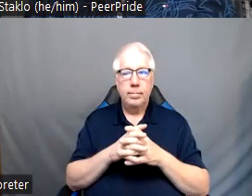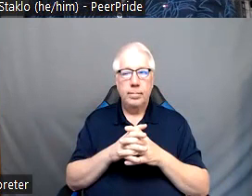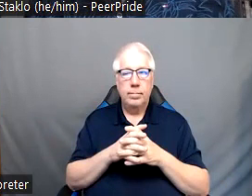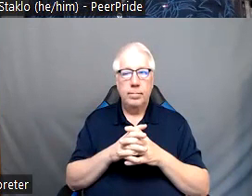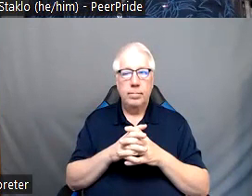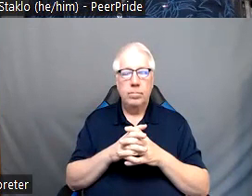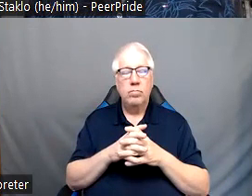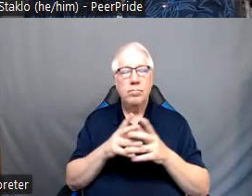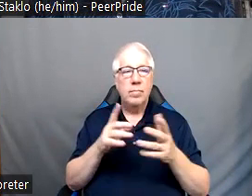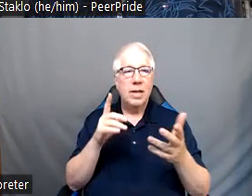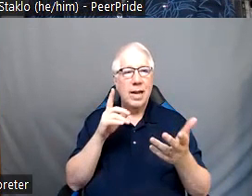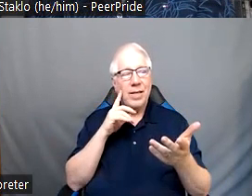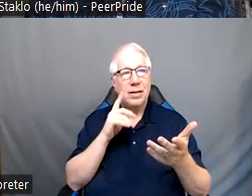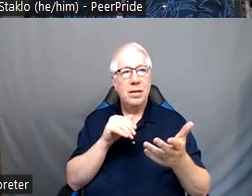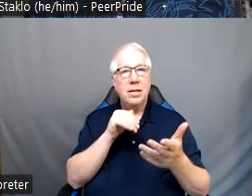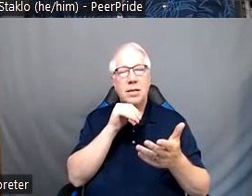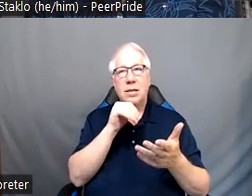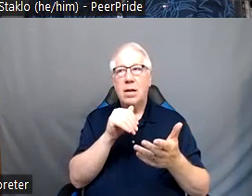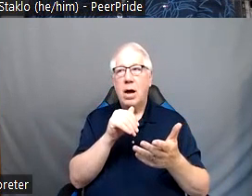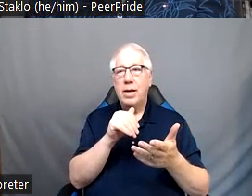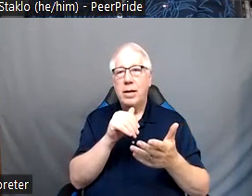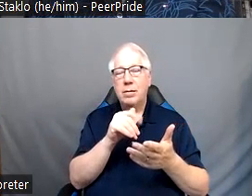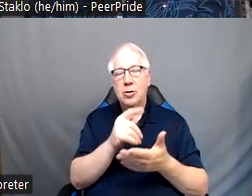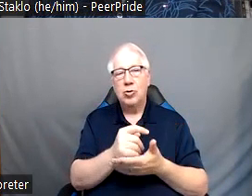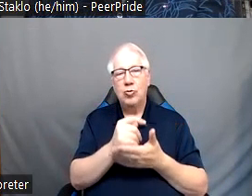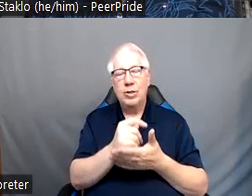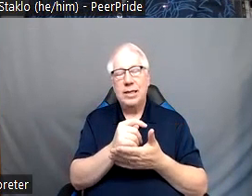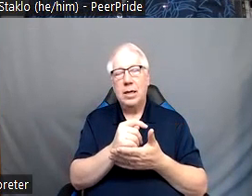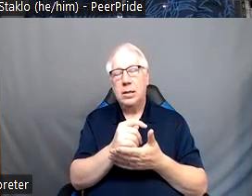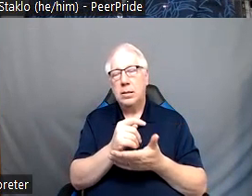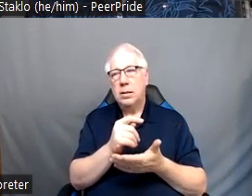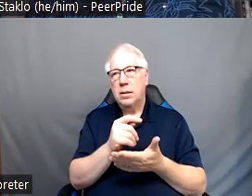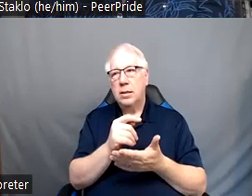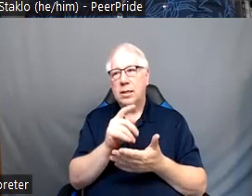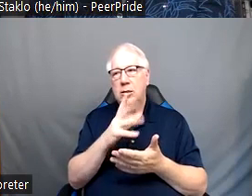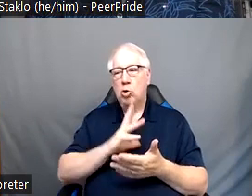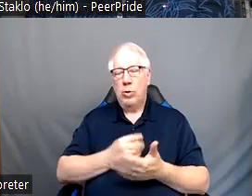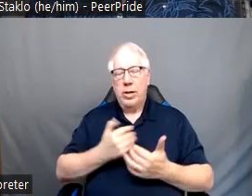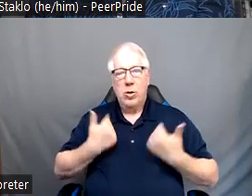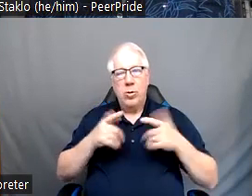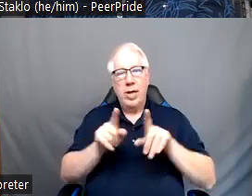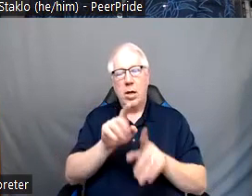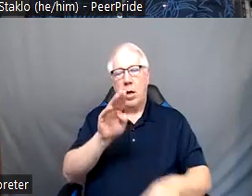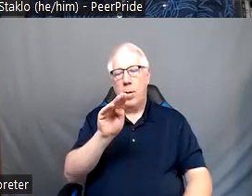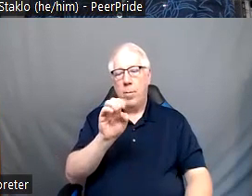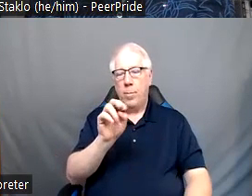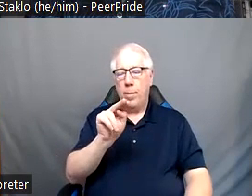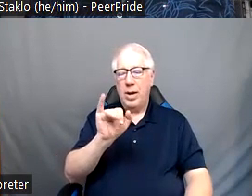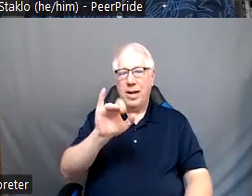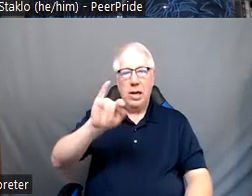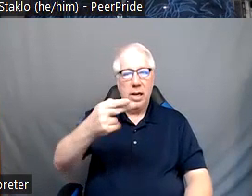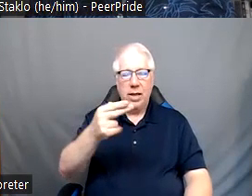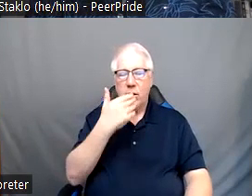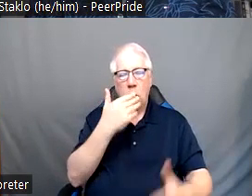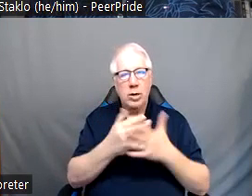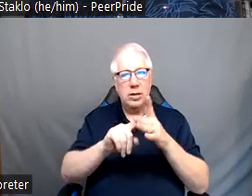I think just not treating trans youth as a monolith is a good starting point. All of them will